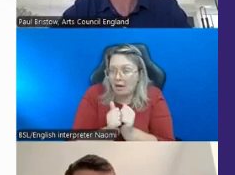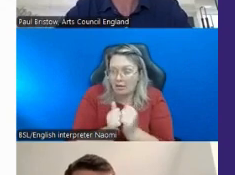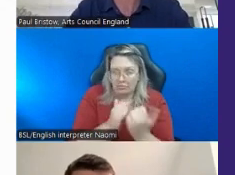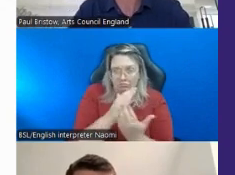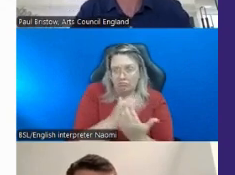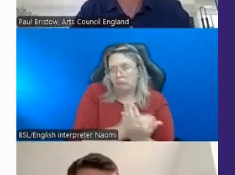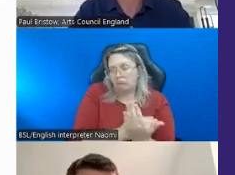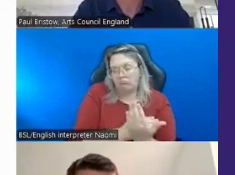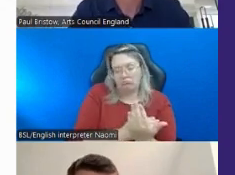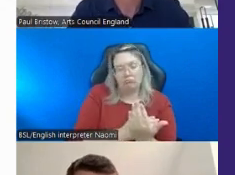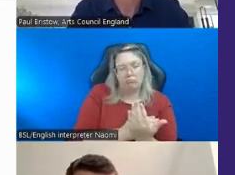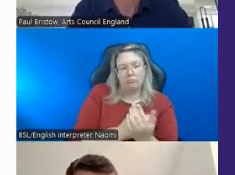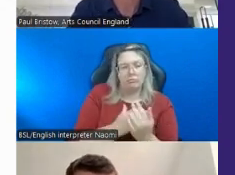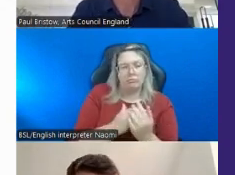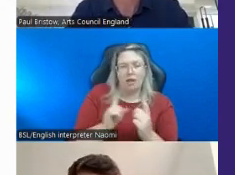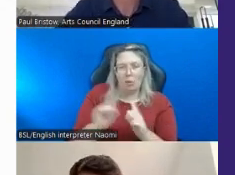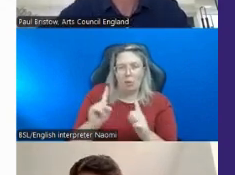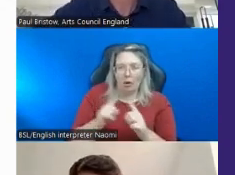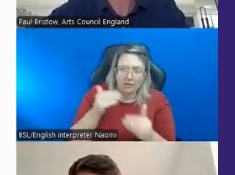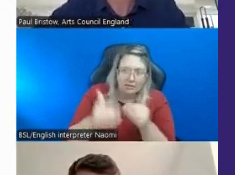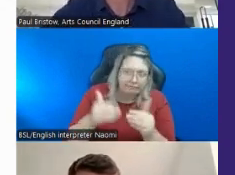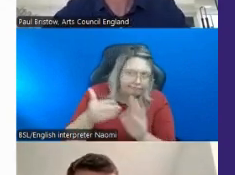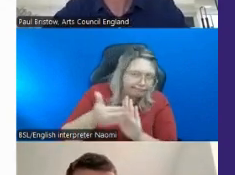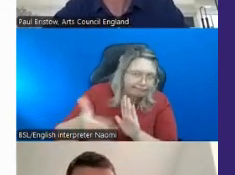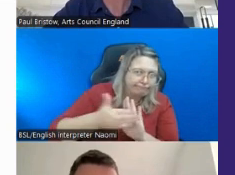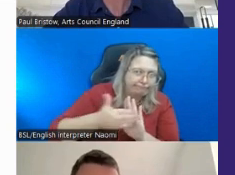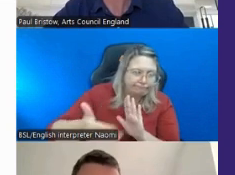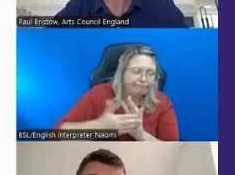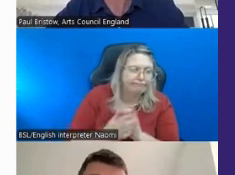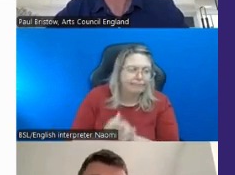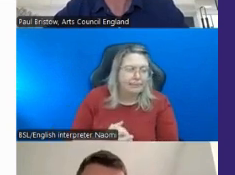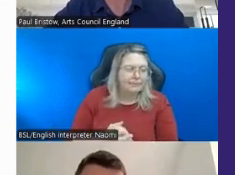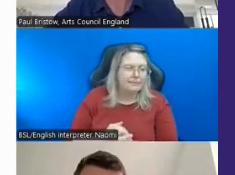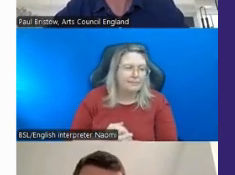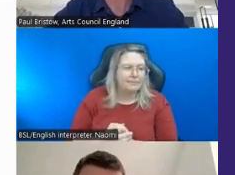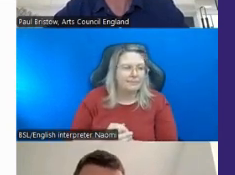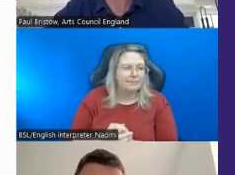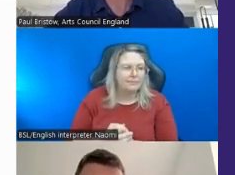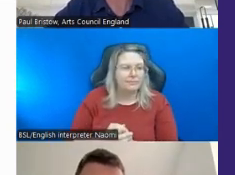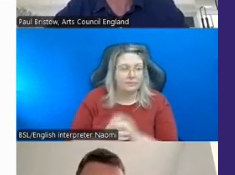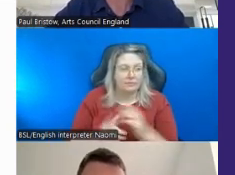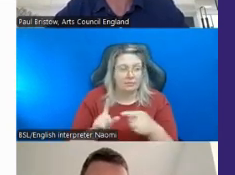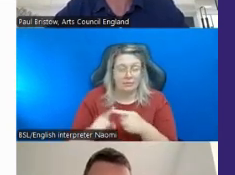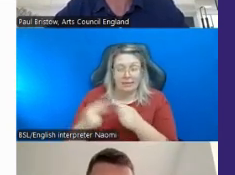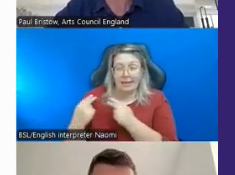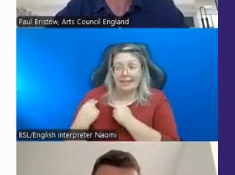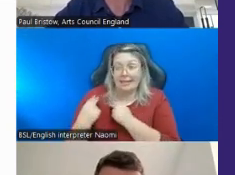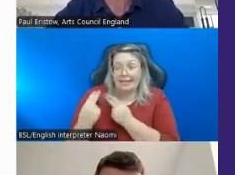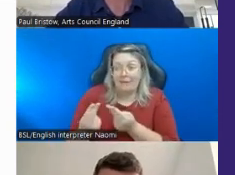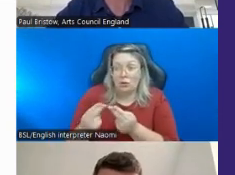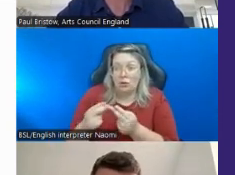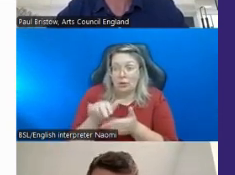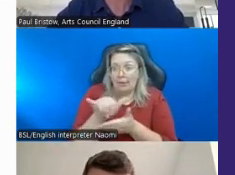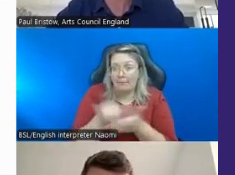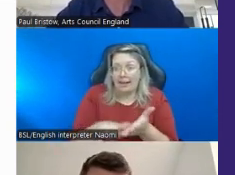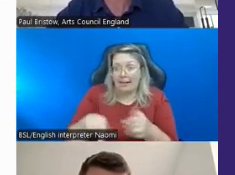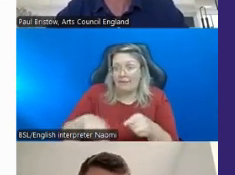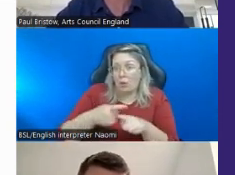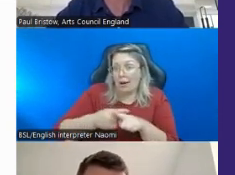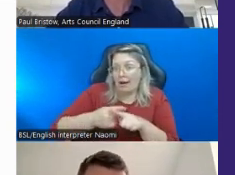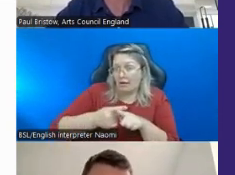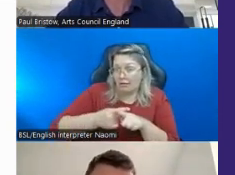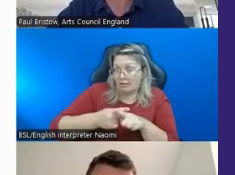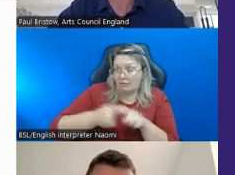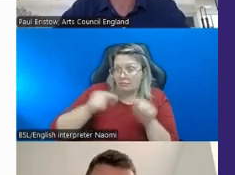within, and the direction of travel. So I mentioned the devolution bill. So that white paper is